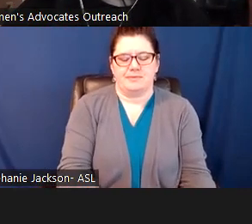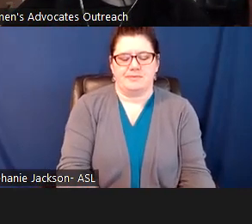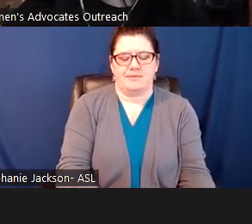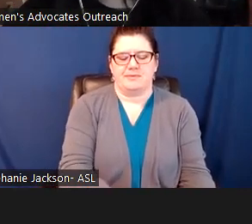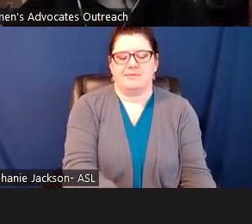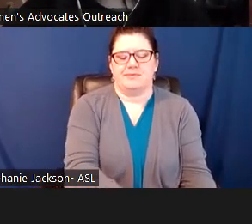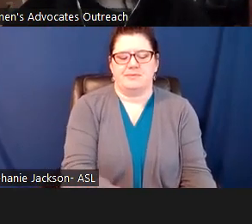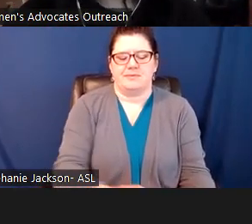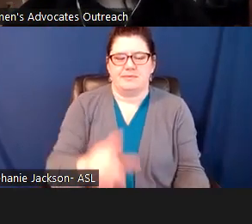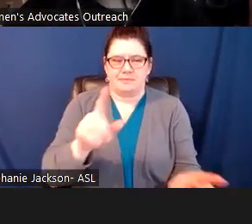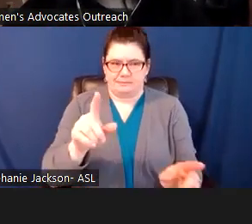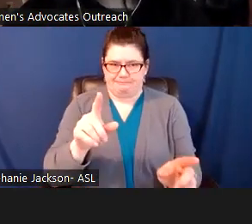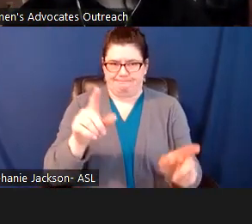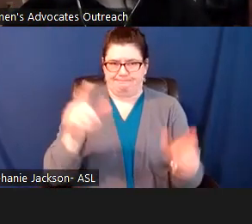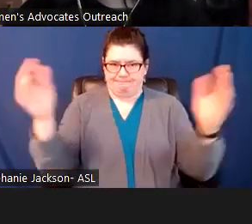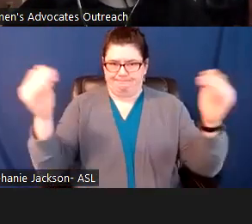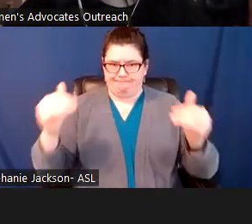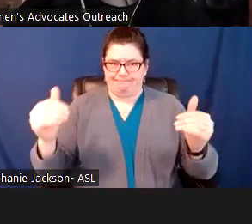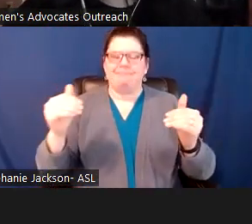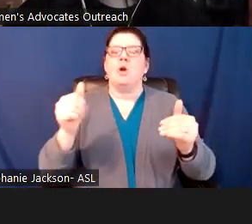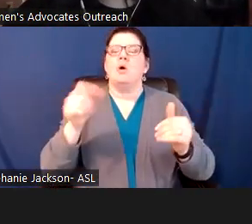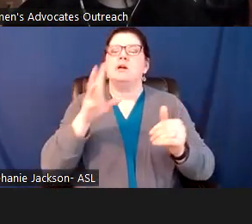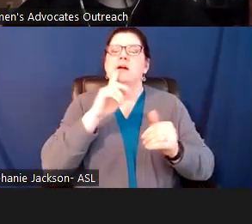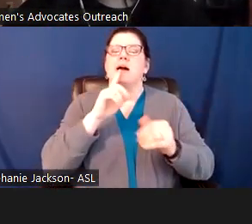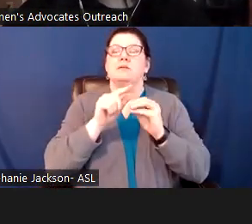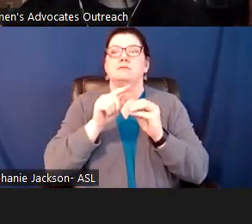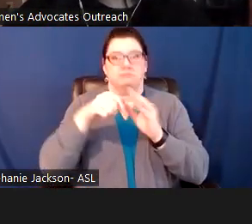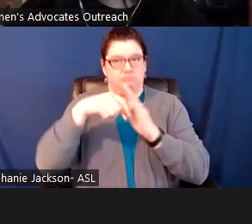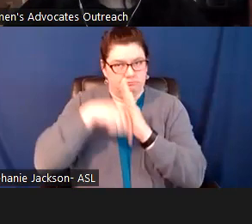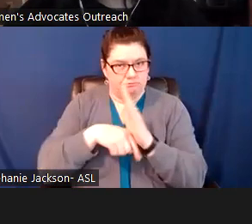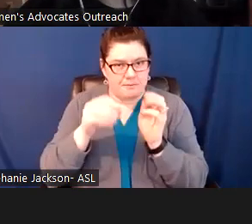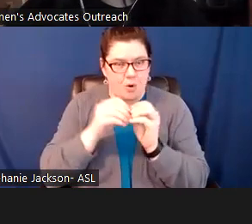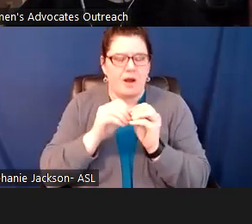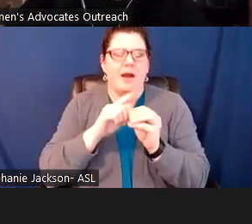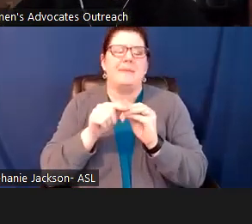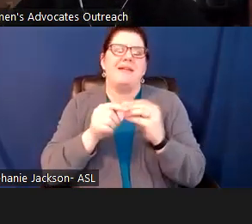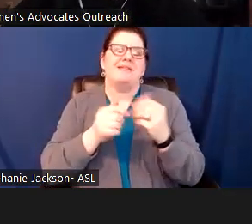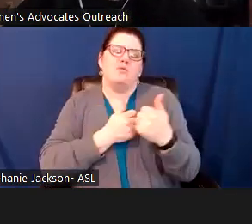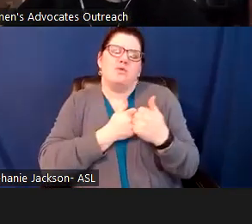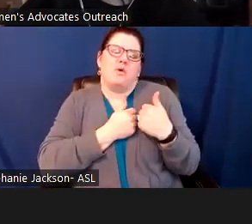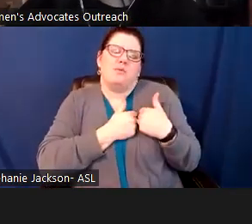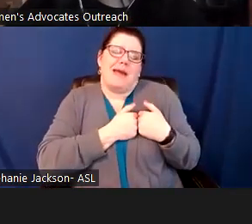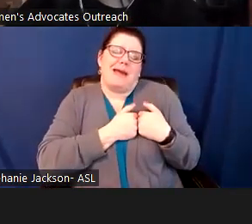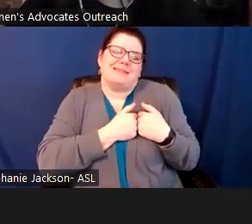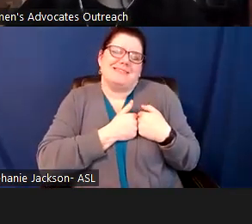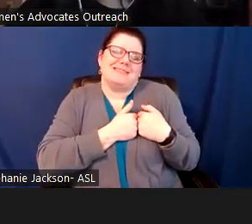And next, I want to talk more about the romanticizing of